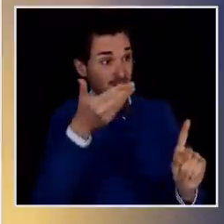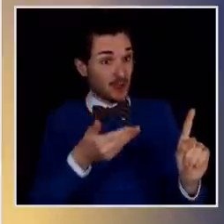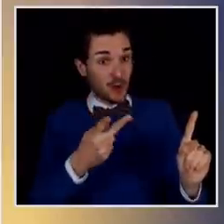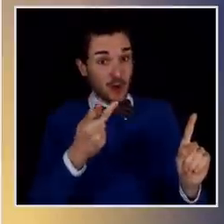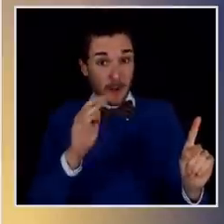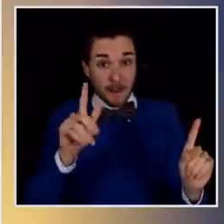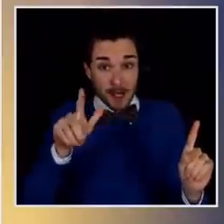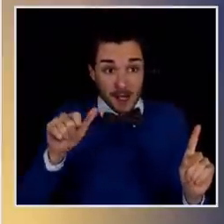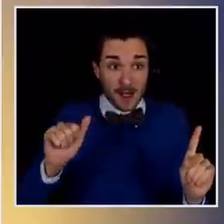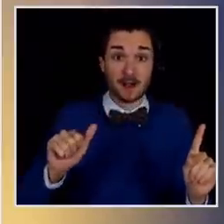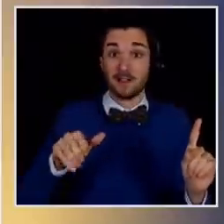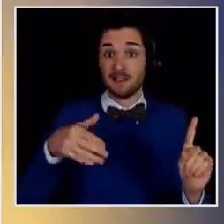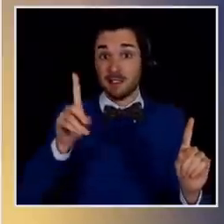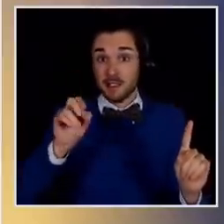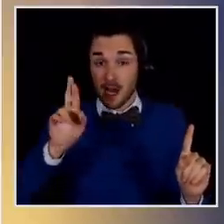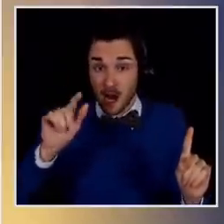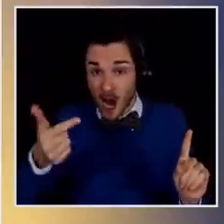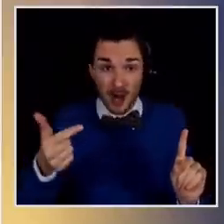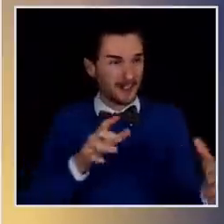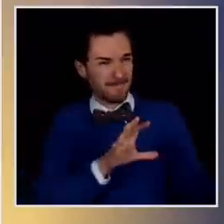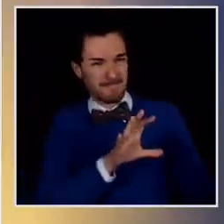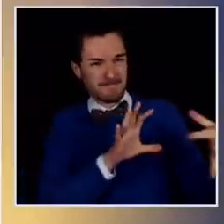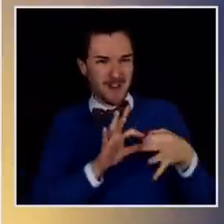no way out.